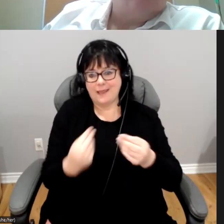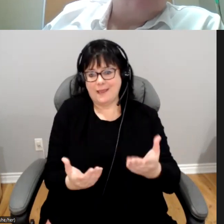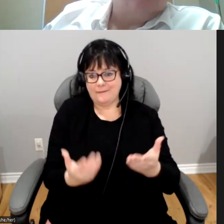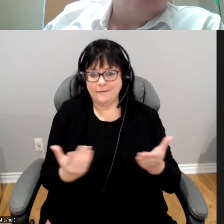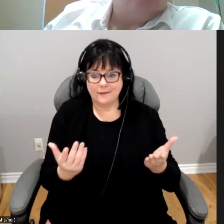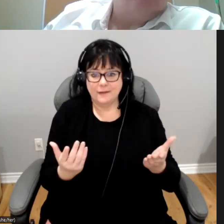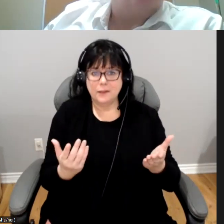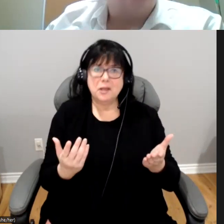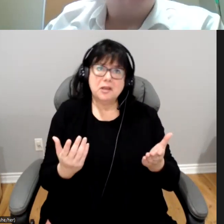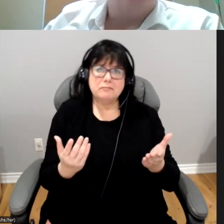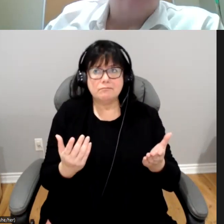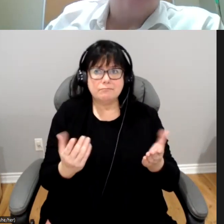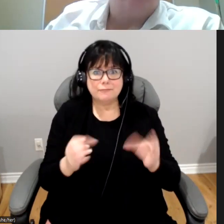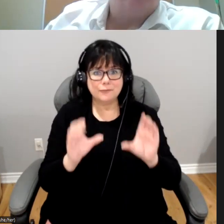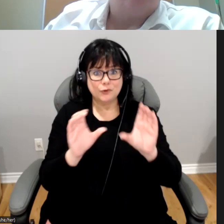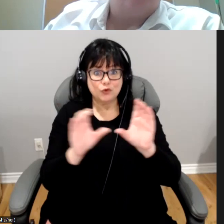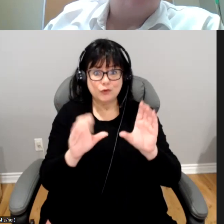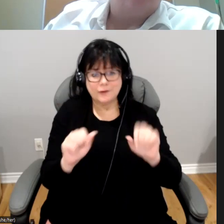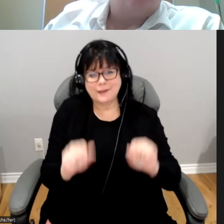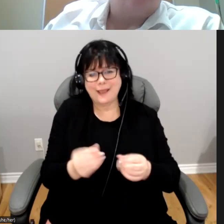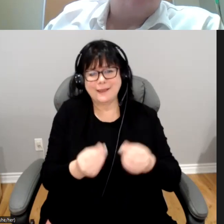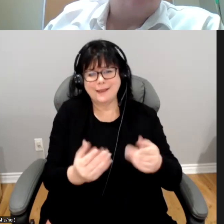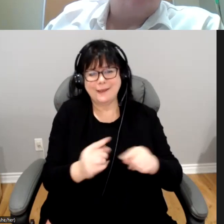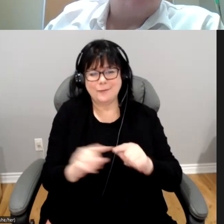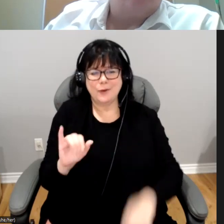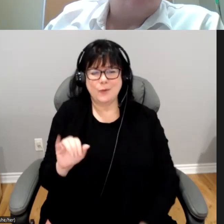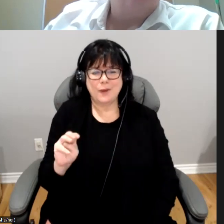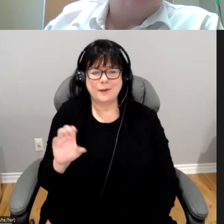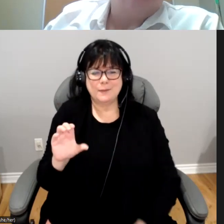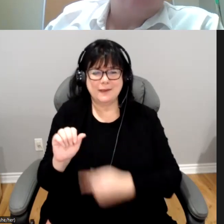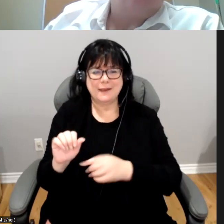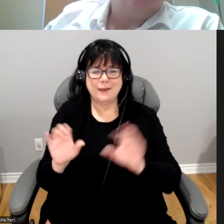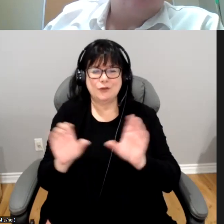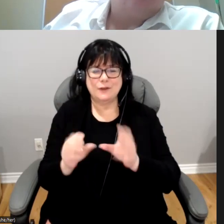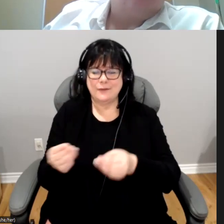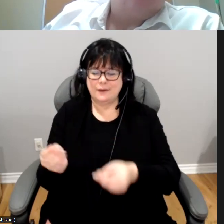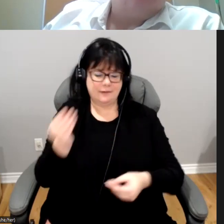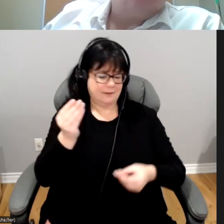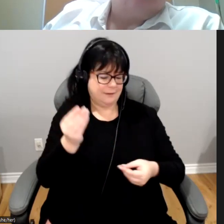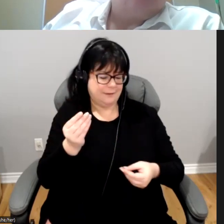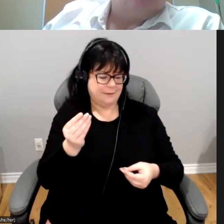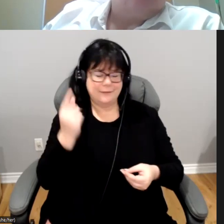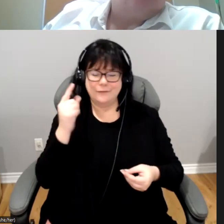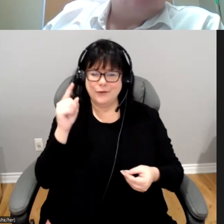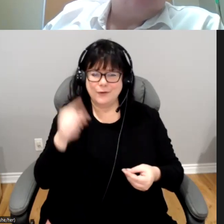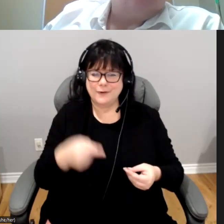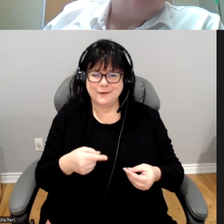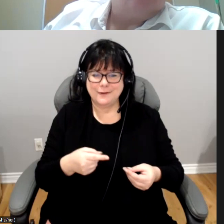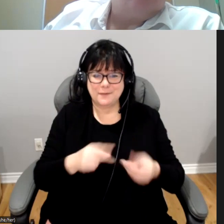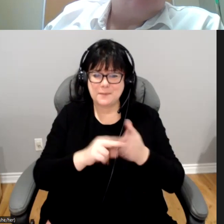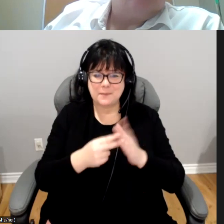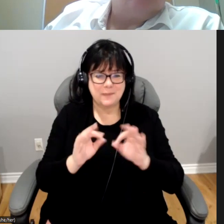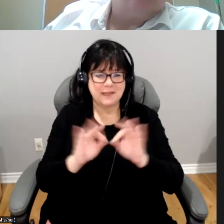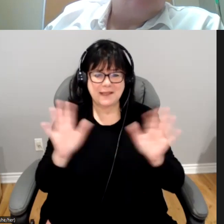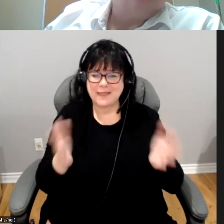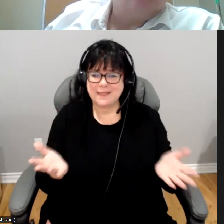give them a certificate, but let's face it, at the YMCA, a certificate from the YMCA, what does that really mean, right? So and that